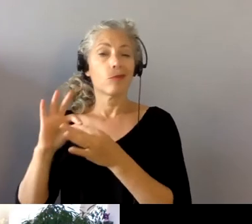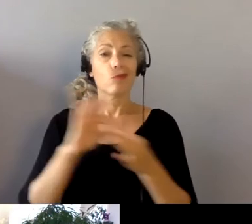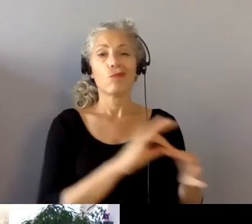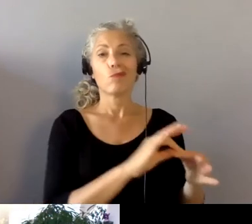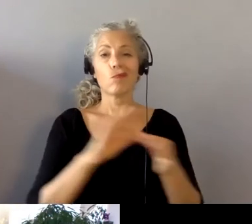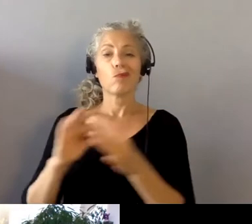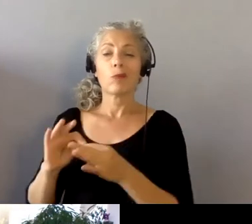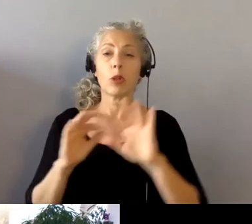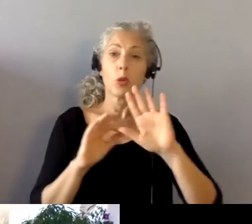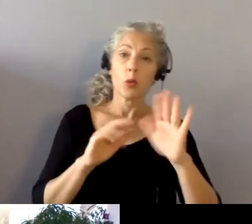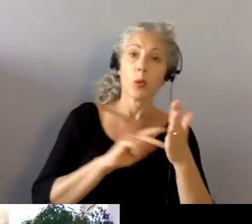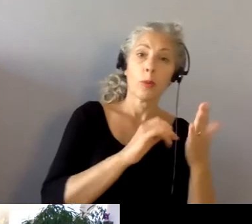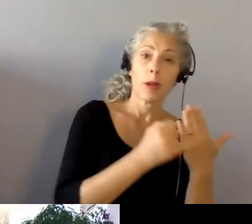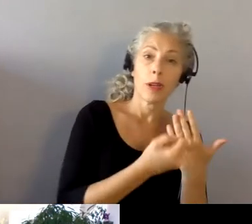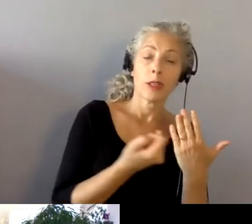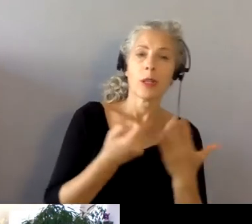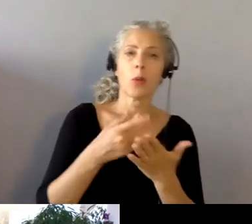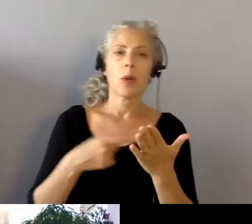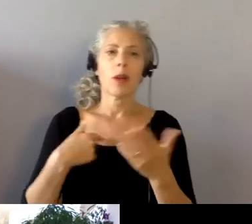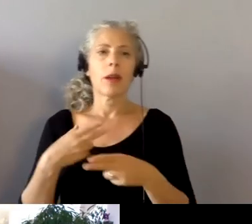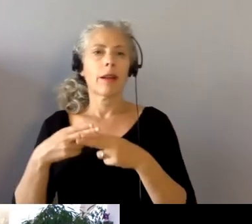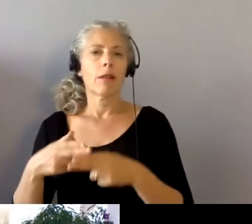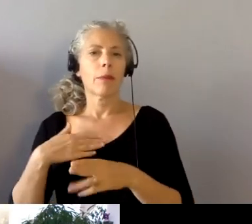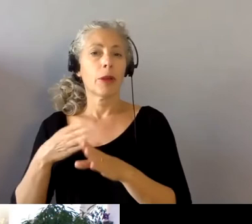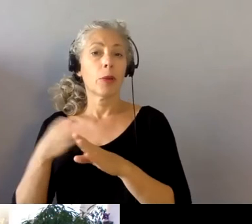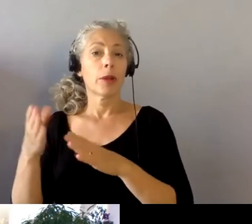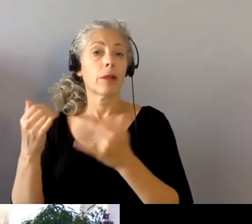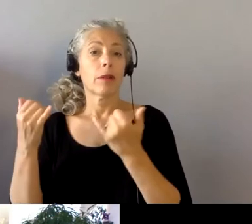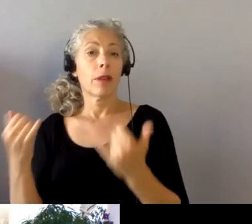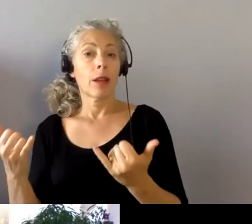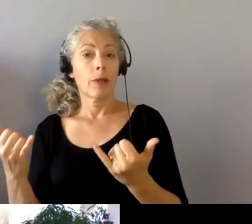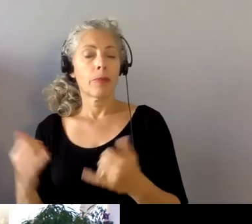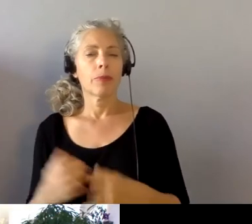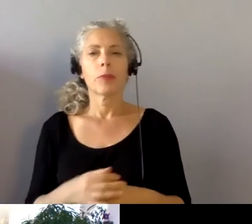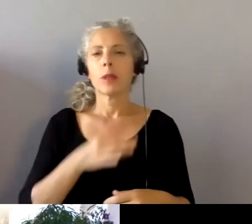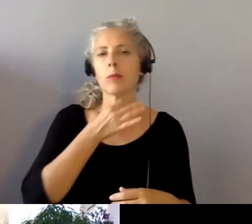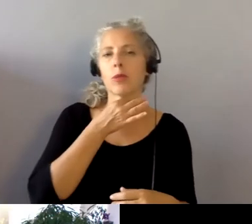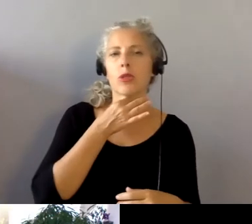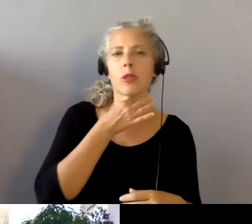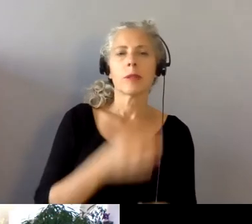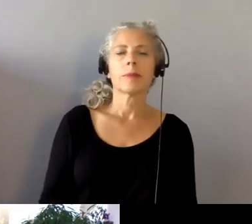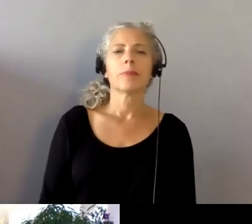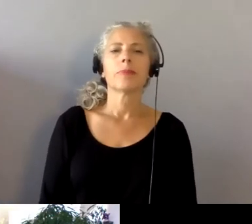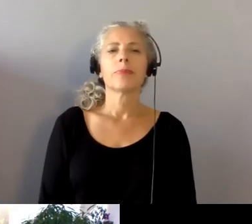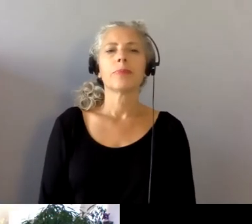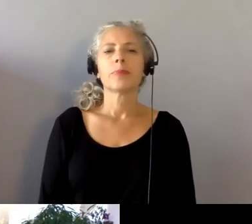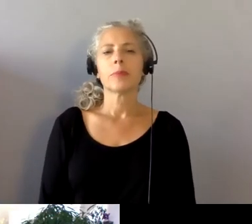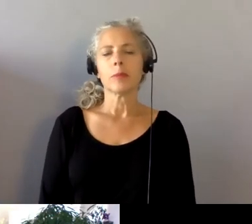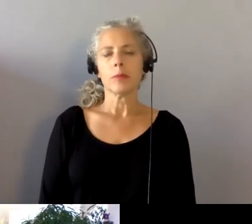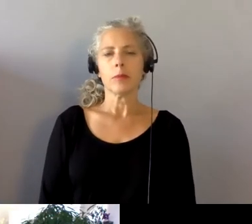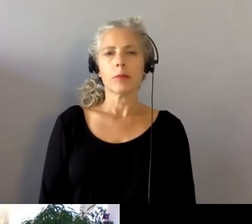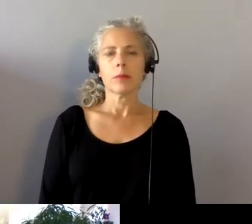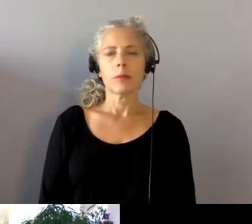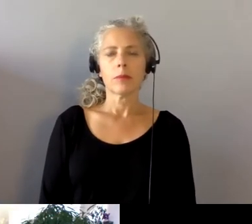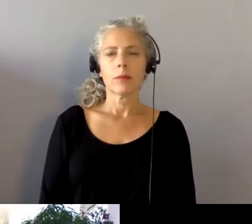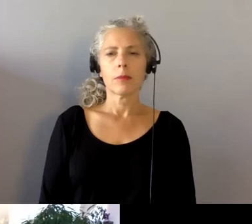between your project and what I get to call my career now, right? So I'm curious, and just speaking to what